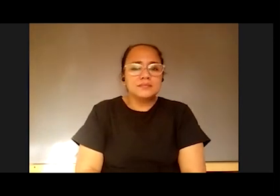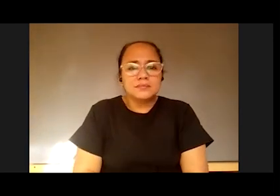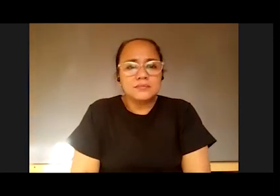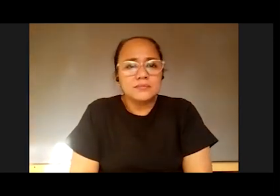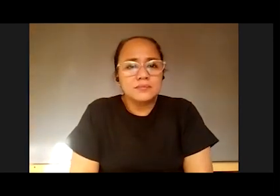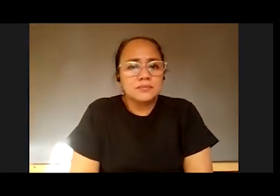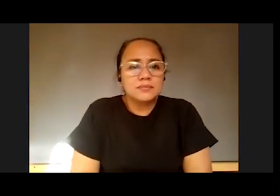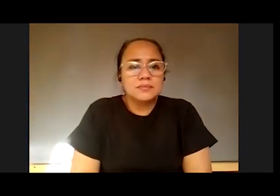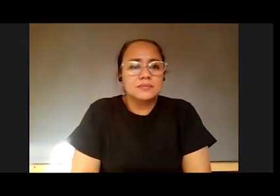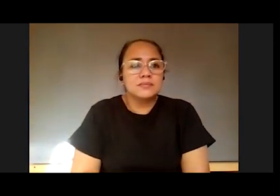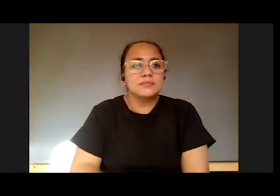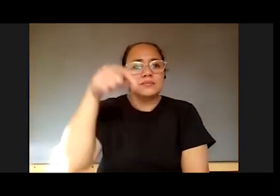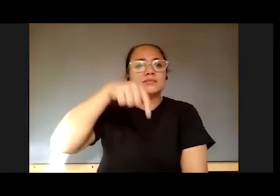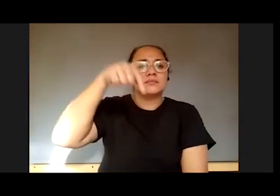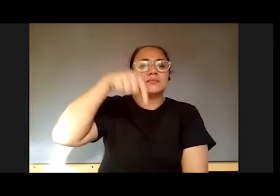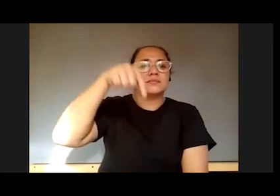Go down.